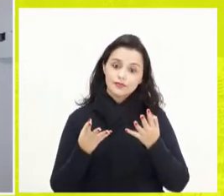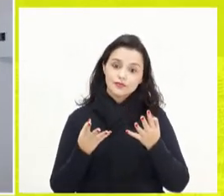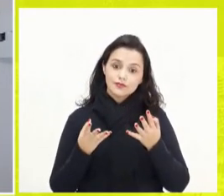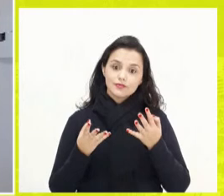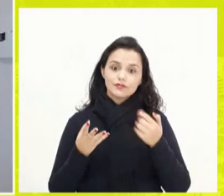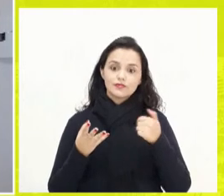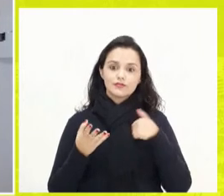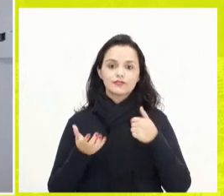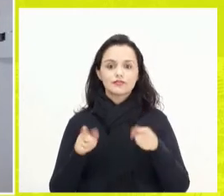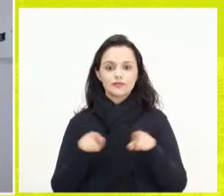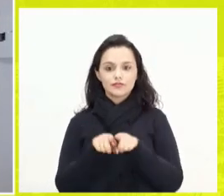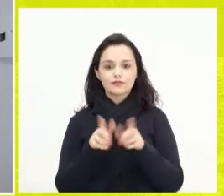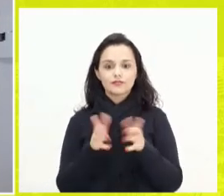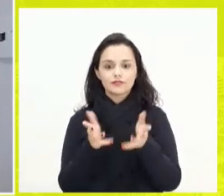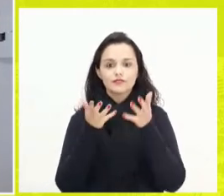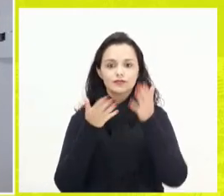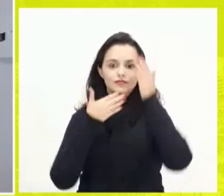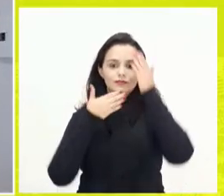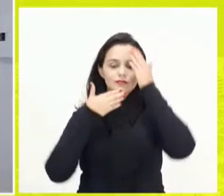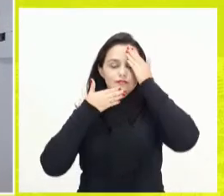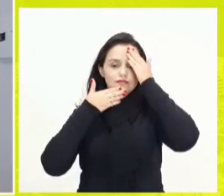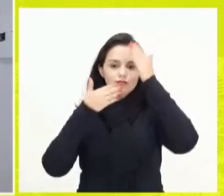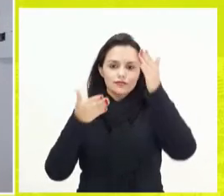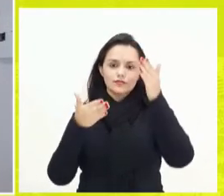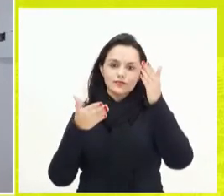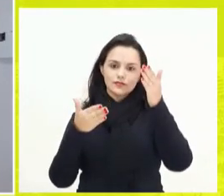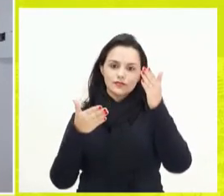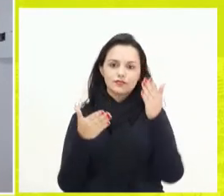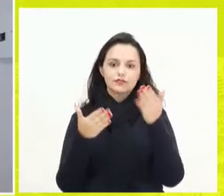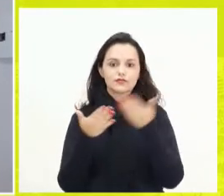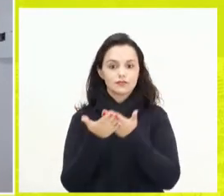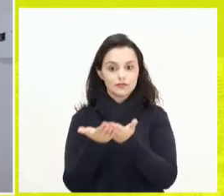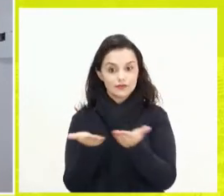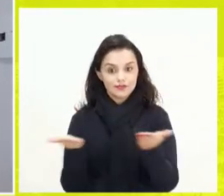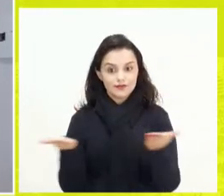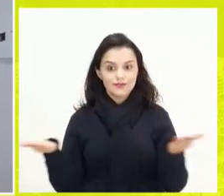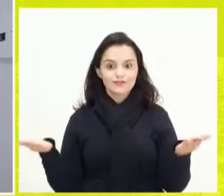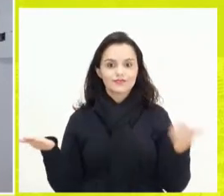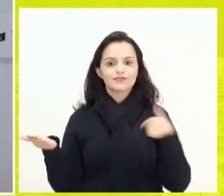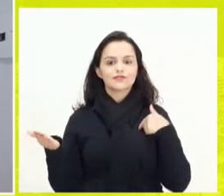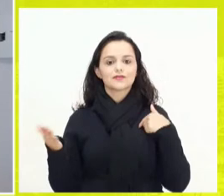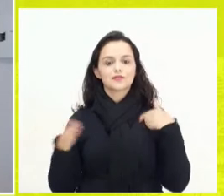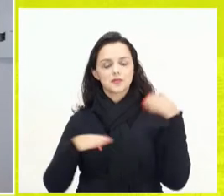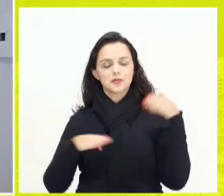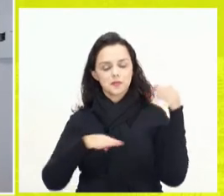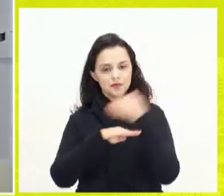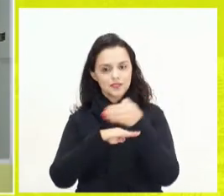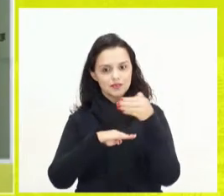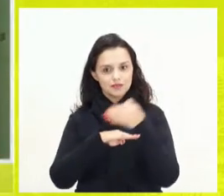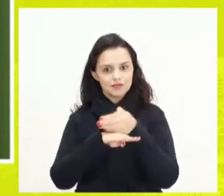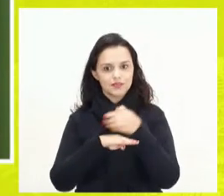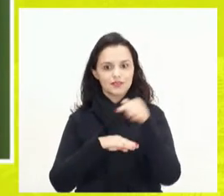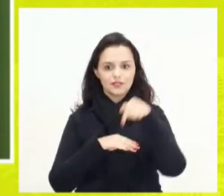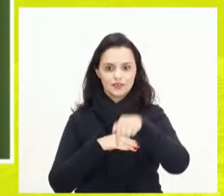in my case i also want to thank you for giving the opportunity